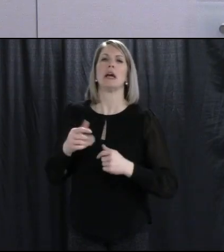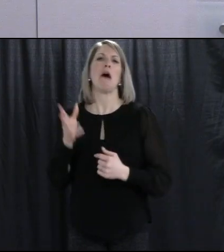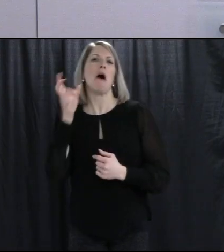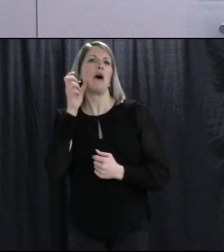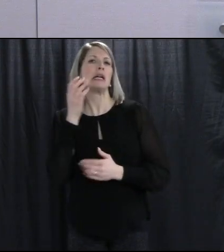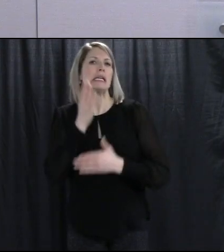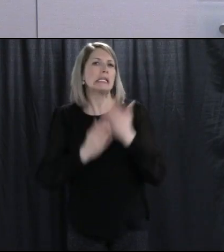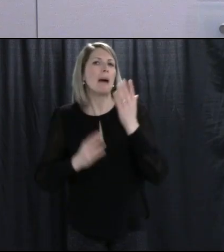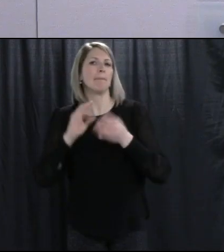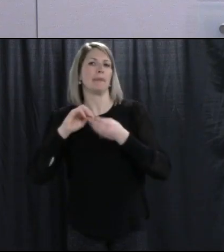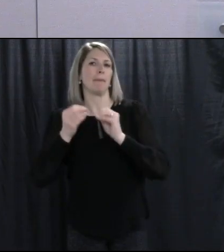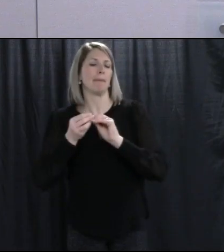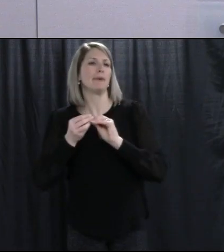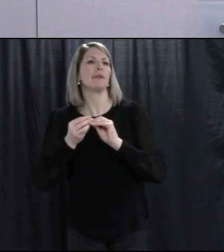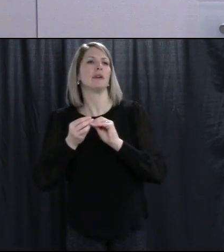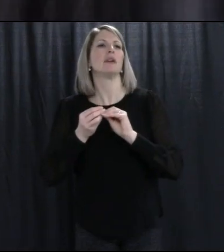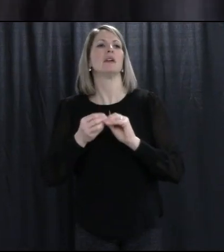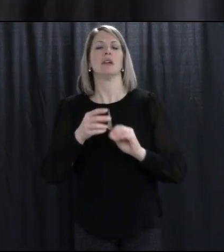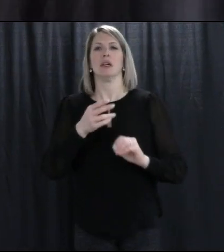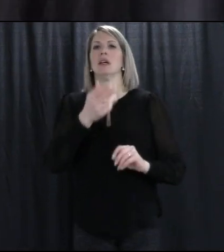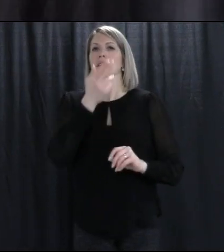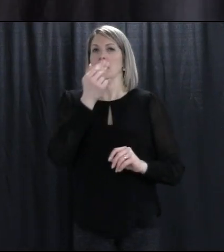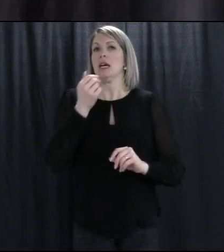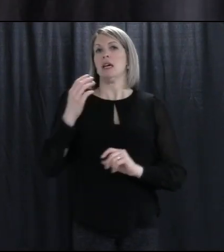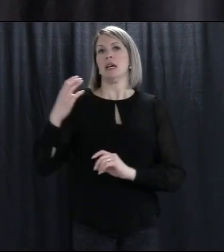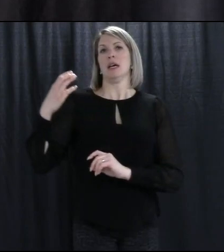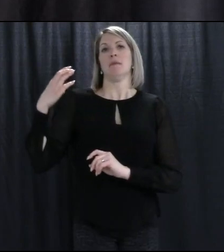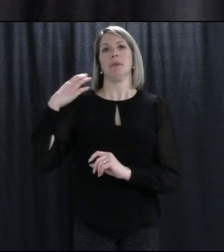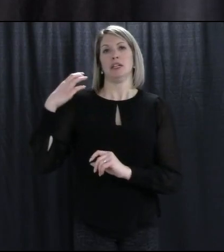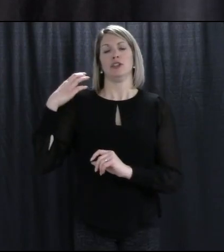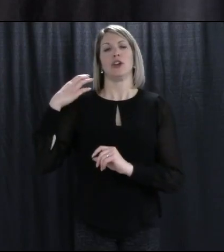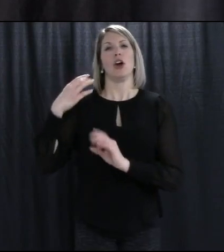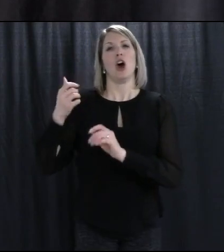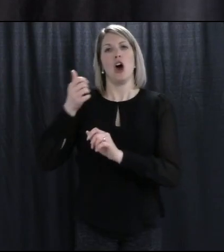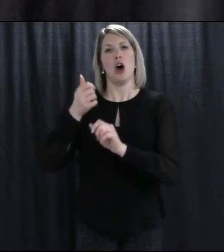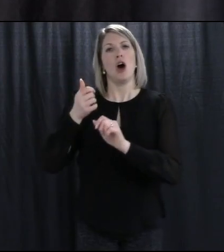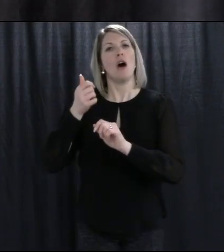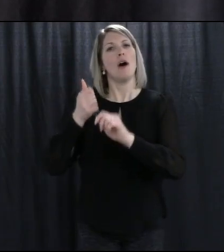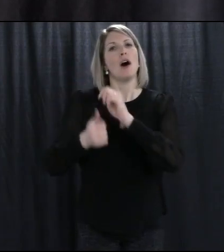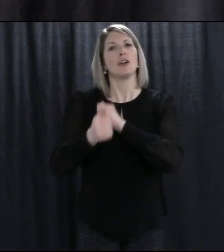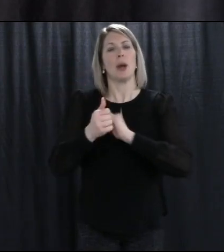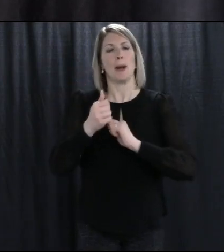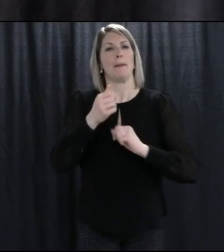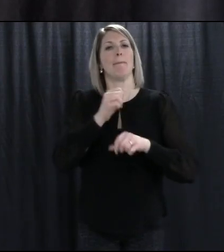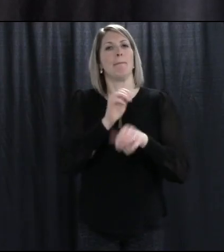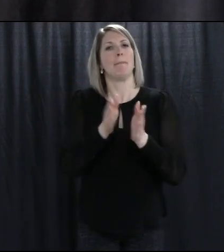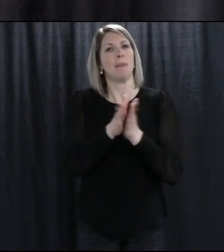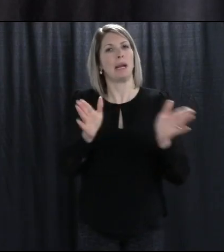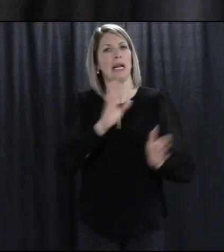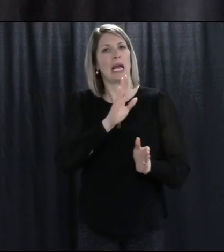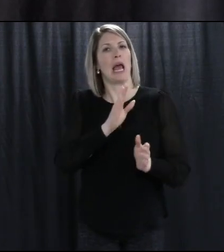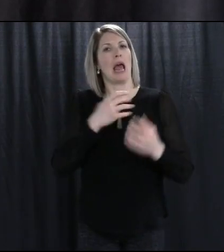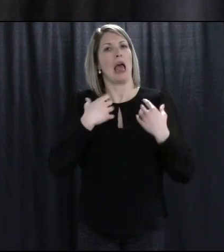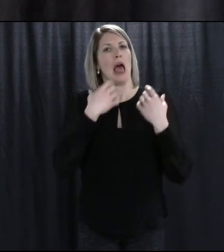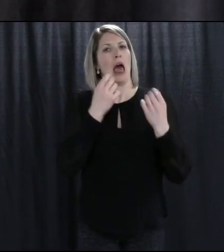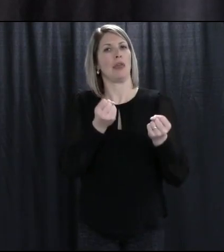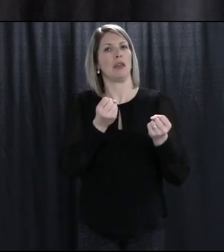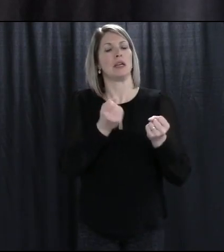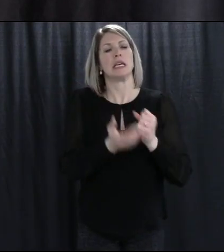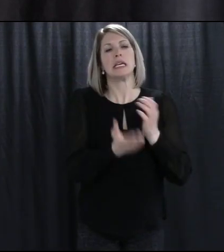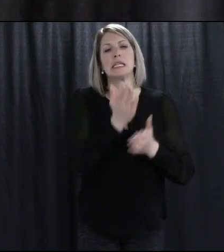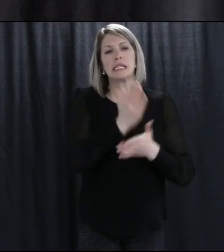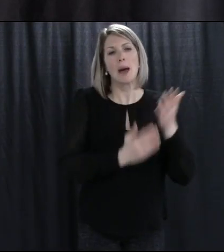Yeah, that was unfortunately an administrative assistant in public health who has been unable to do her job because that number got out